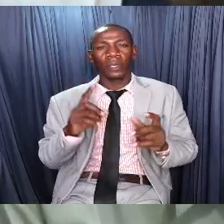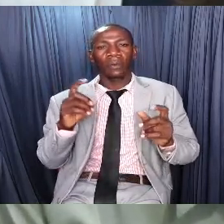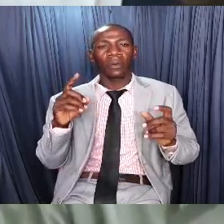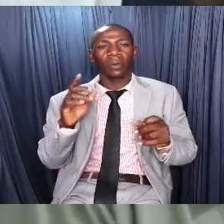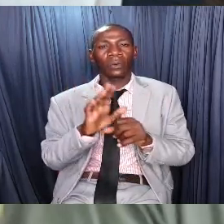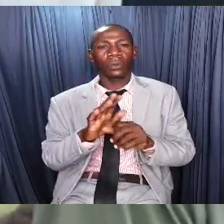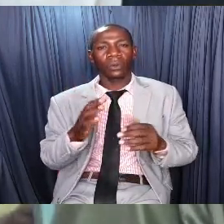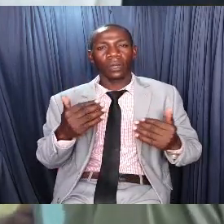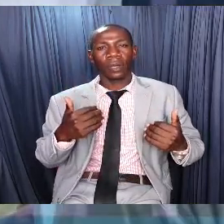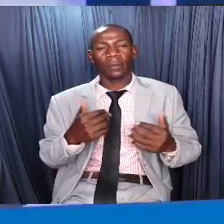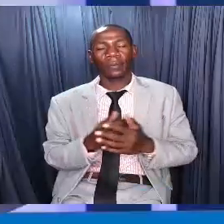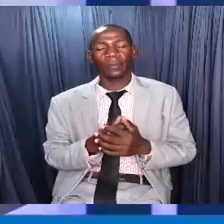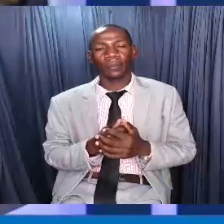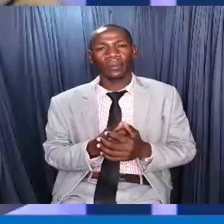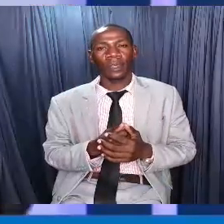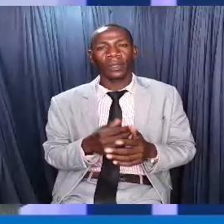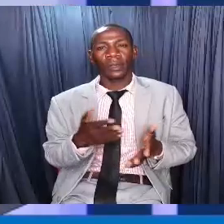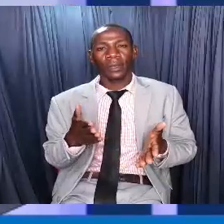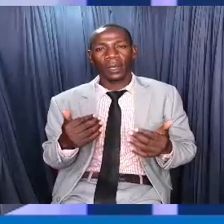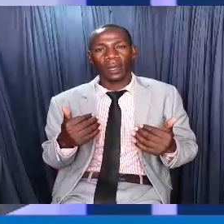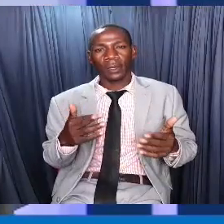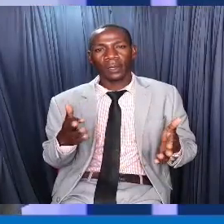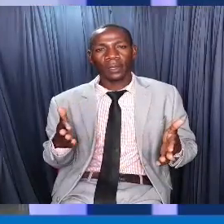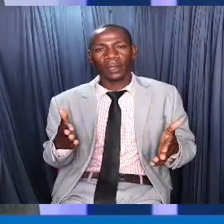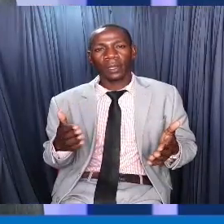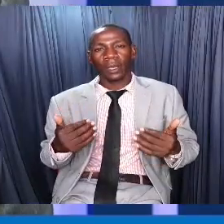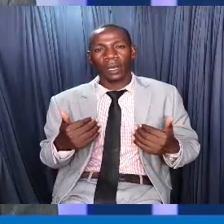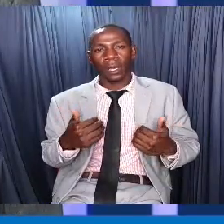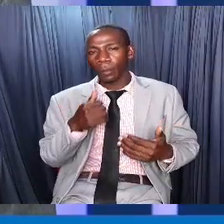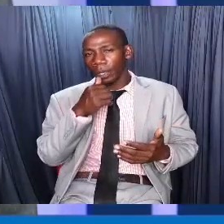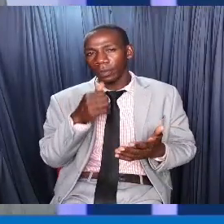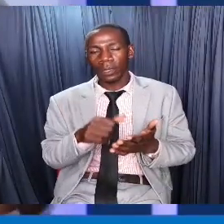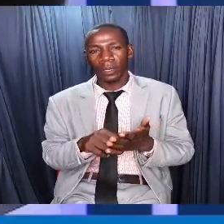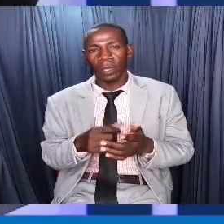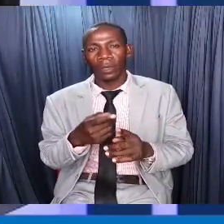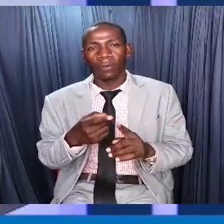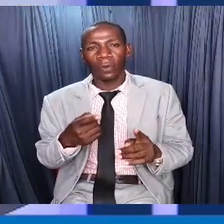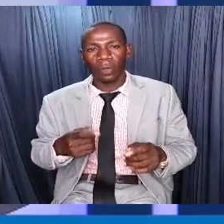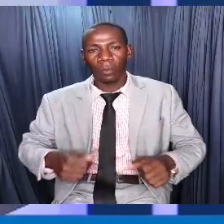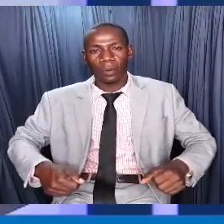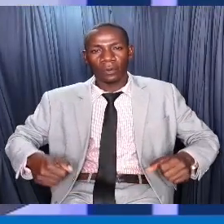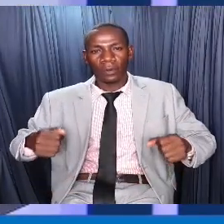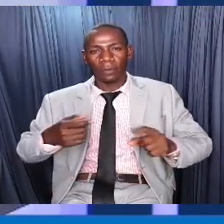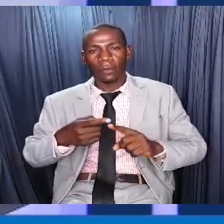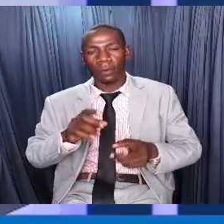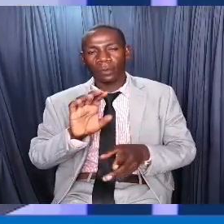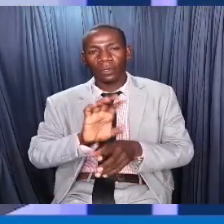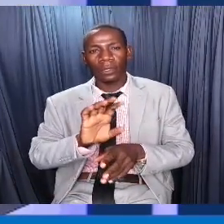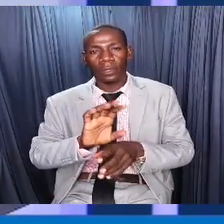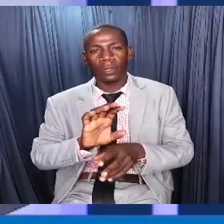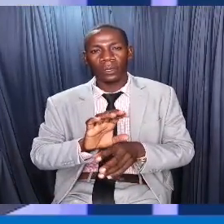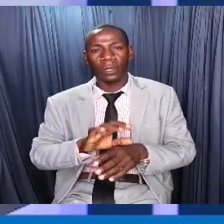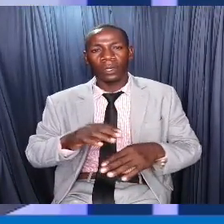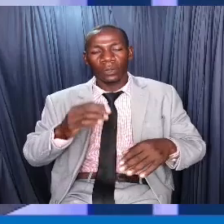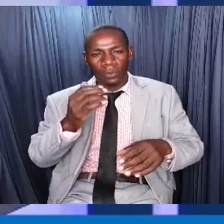mengi alionayo. All evil he does. Hata hapo alipo hapo. Even wherever he is. Ana barua. He has a letter. Kutoka kwa wakuu wa masinagogi. From the chief. Awashike